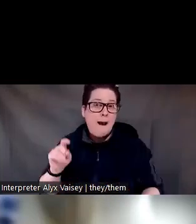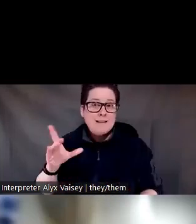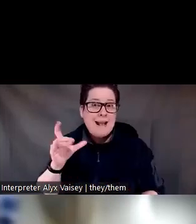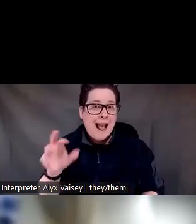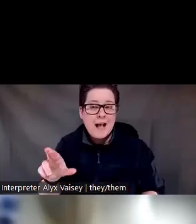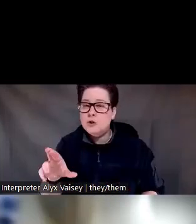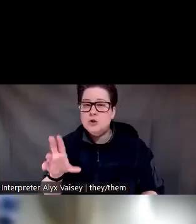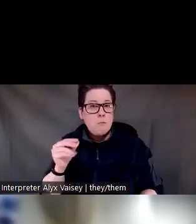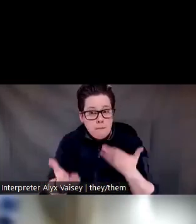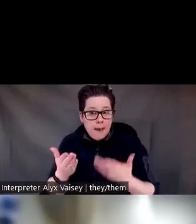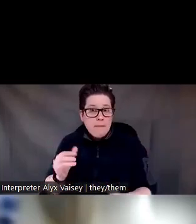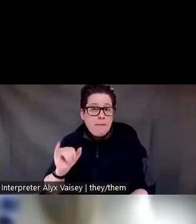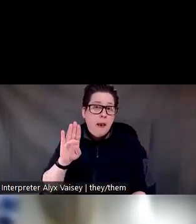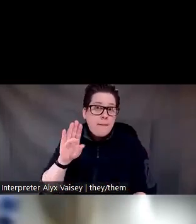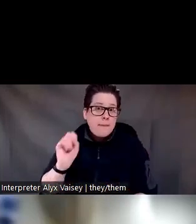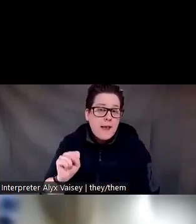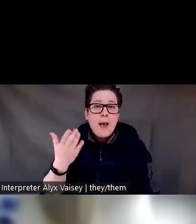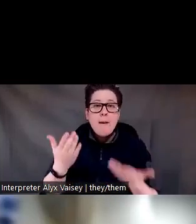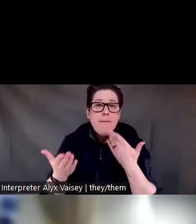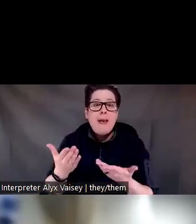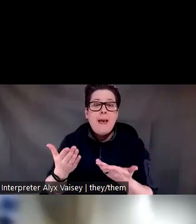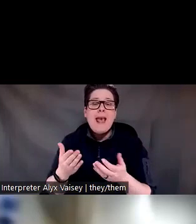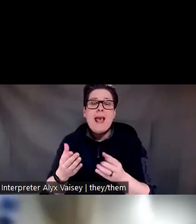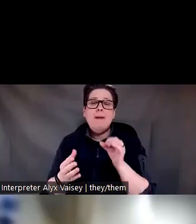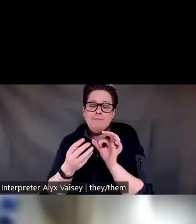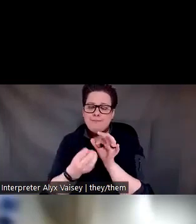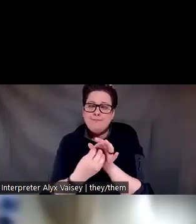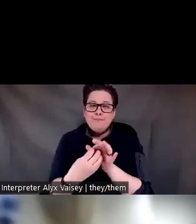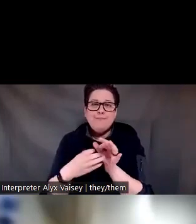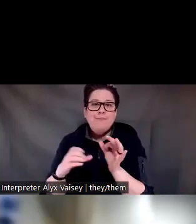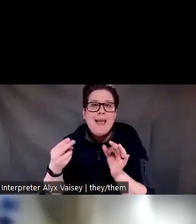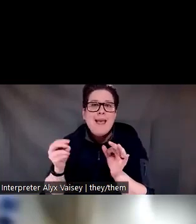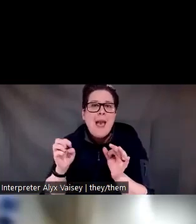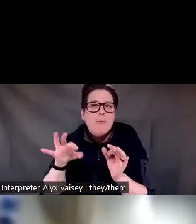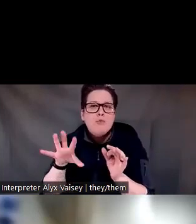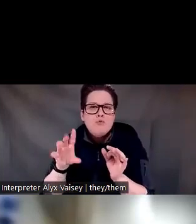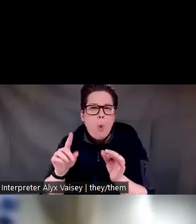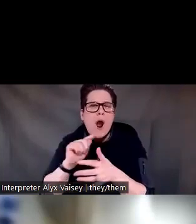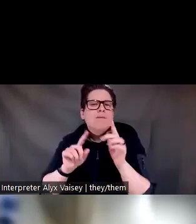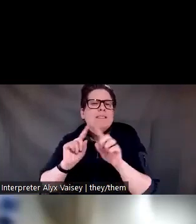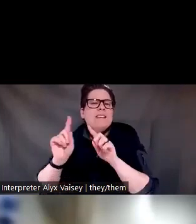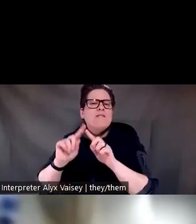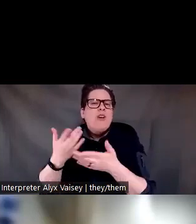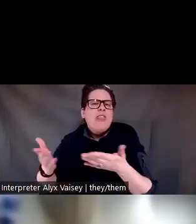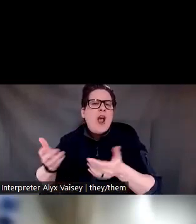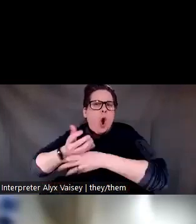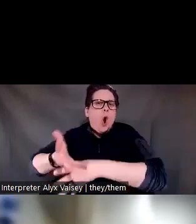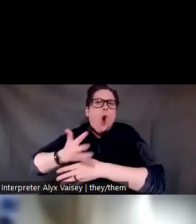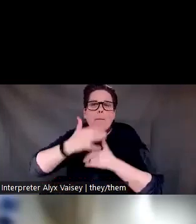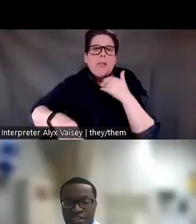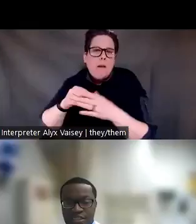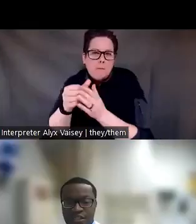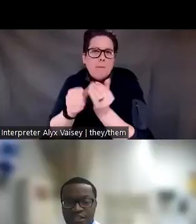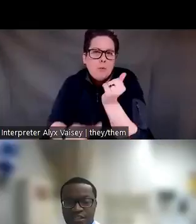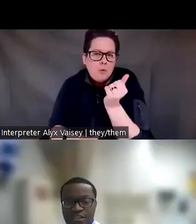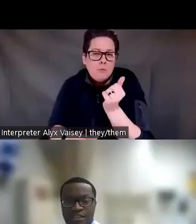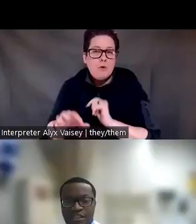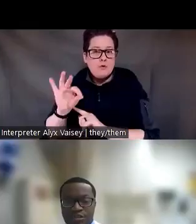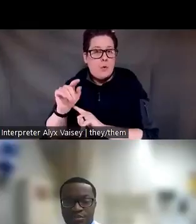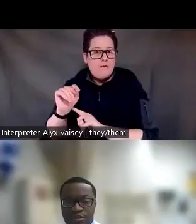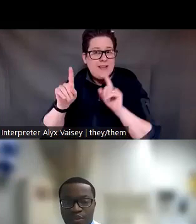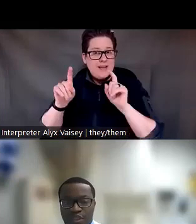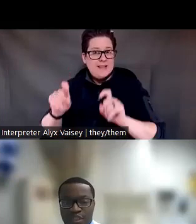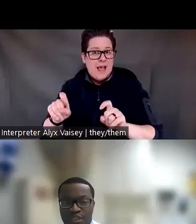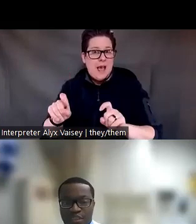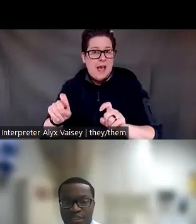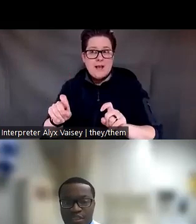disease, hemorrhoids even, so on and so forth. So the FIT test doesn't necessarily